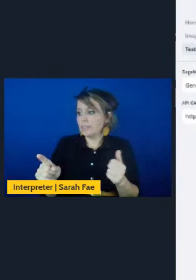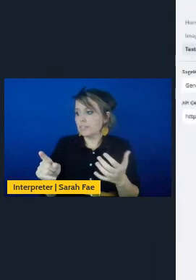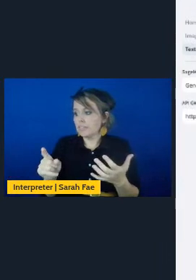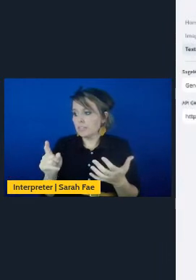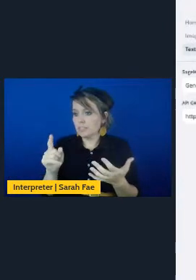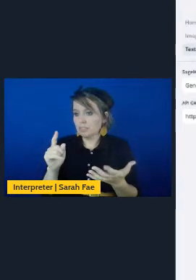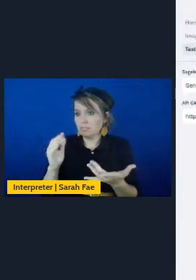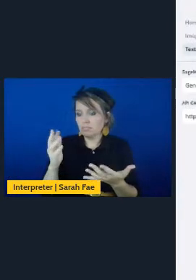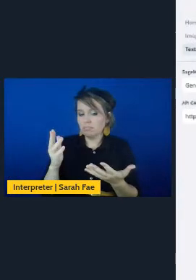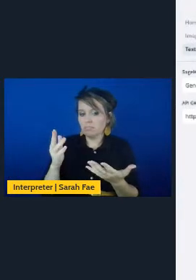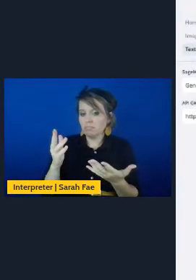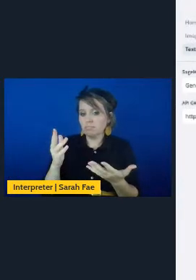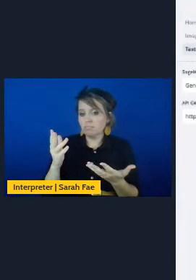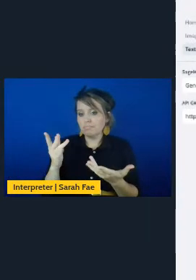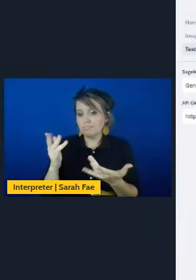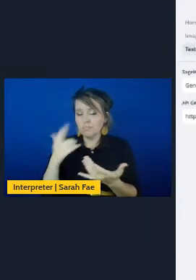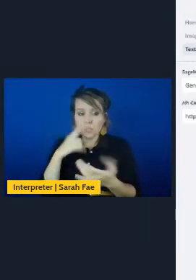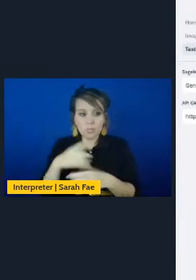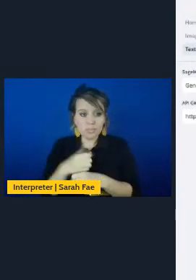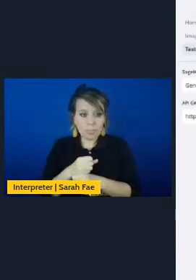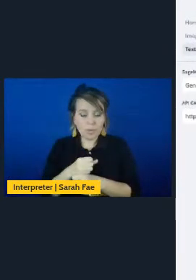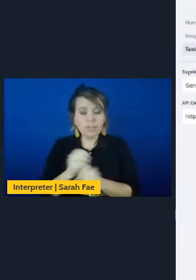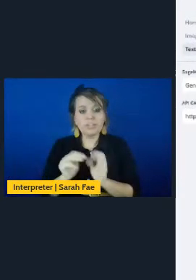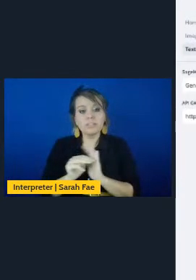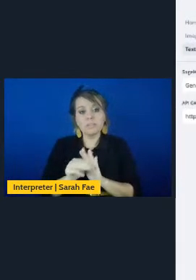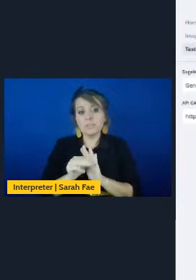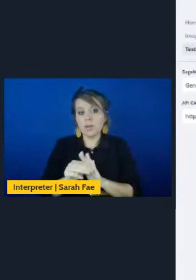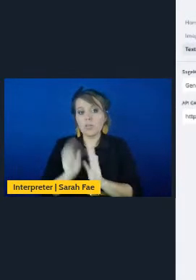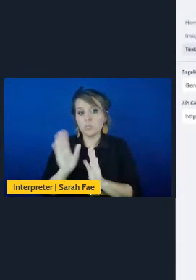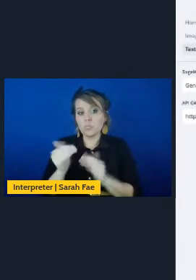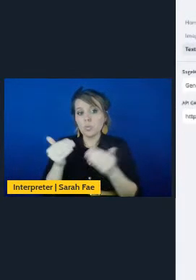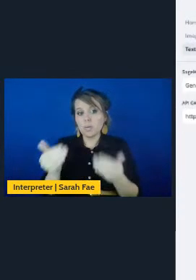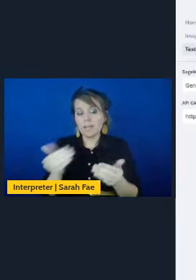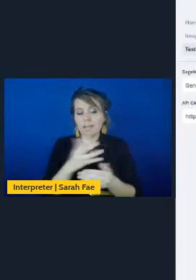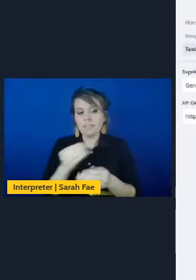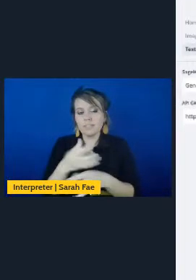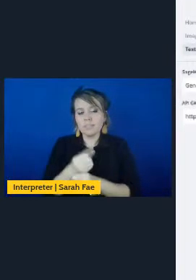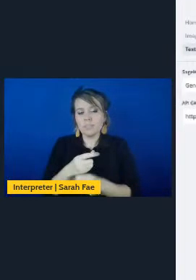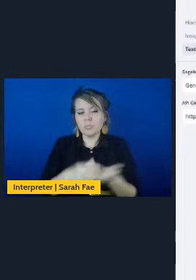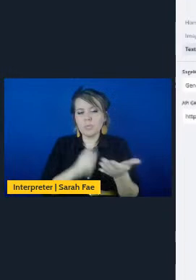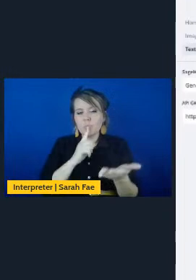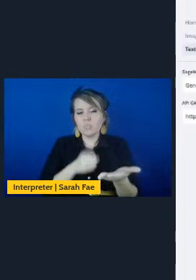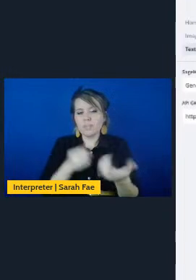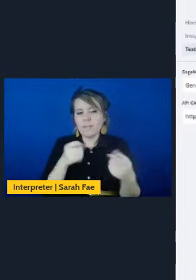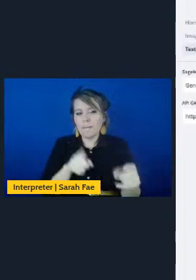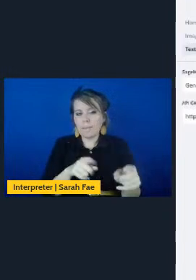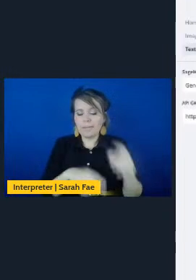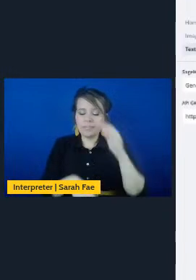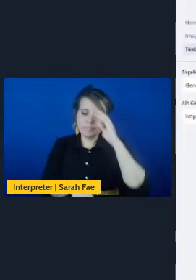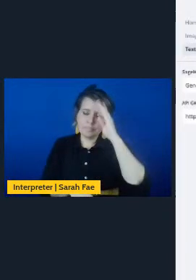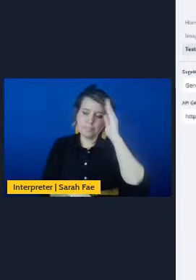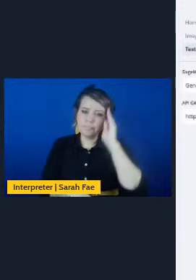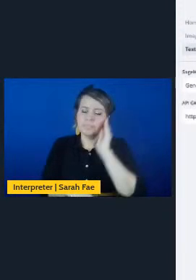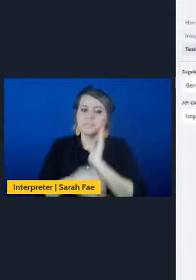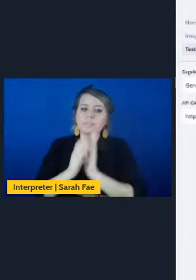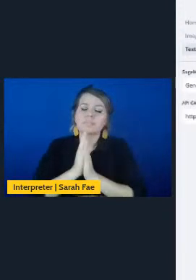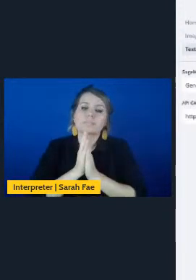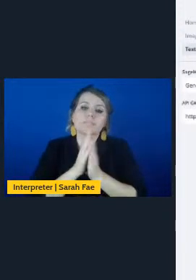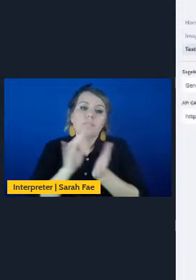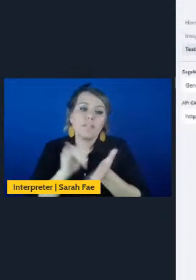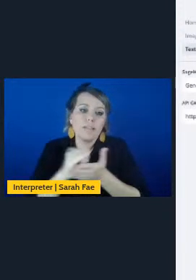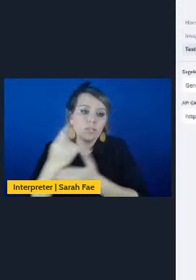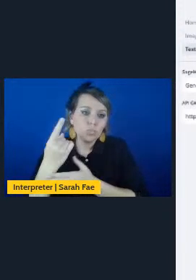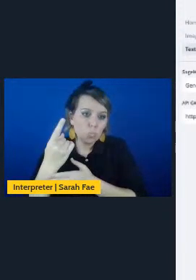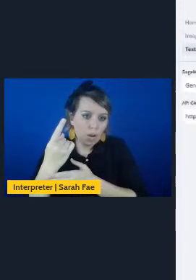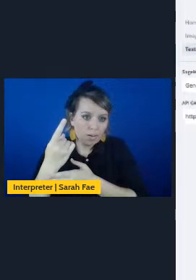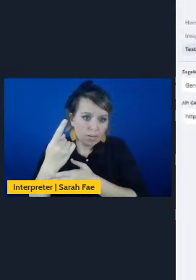it, and then the model will go ahead and summarize what really happened. So that's one use